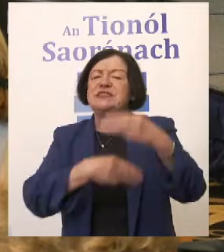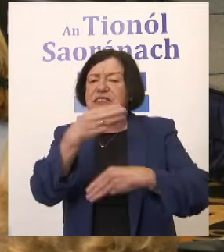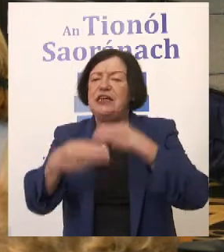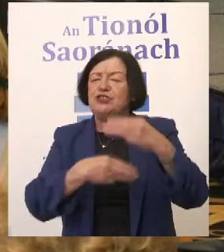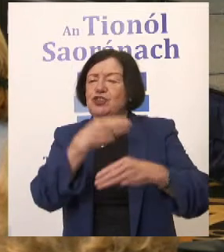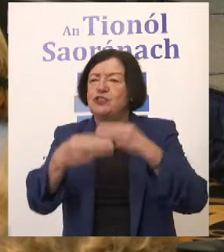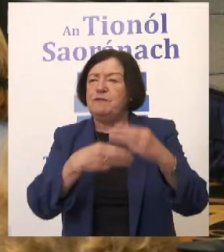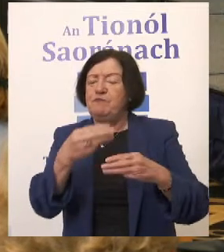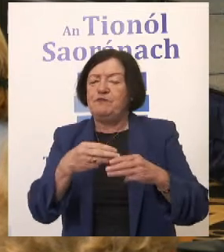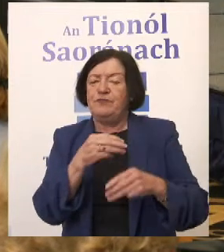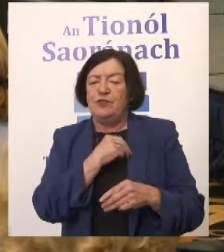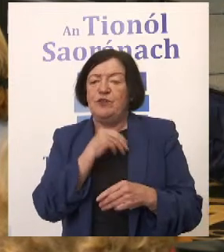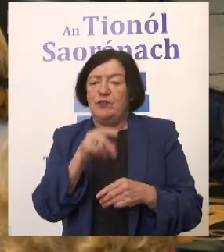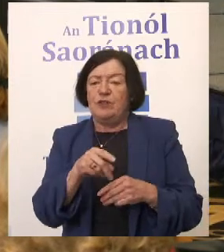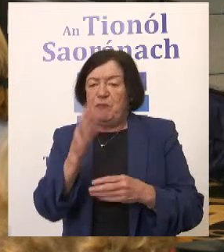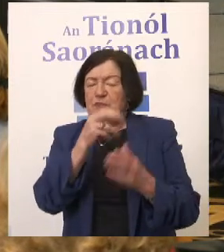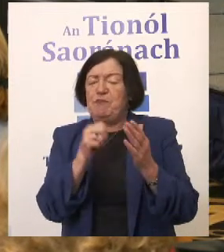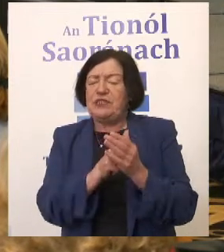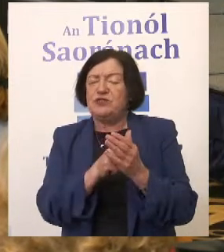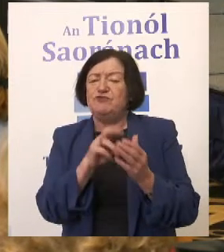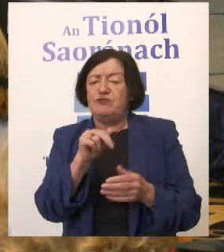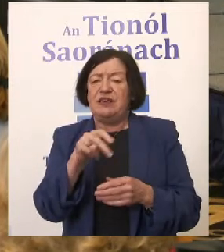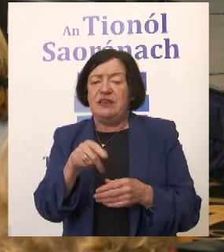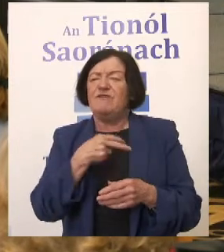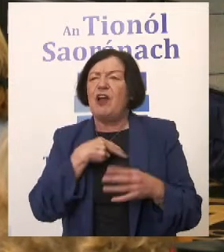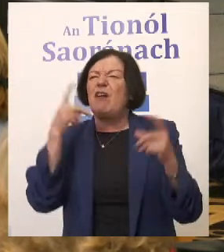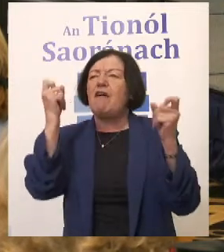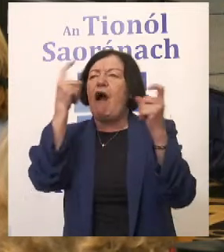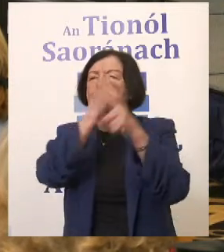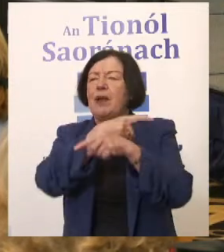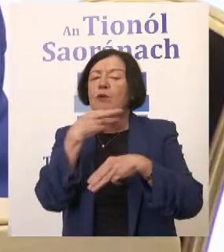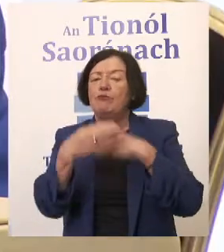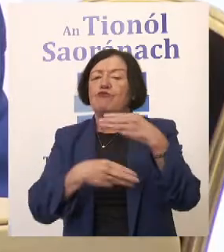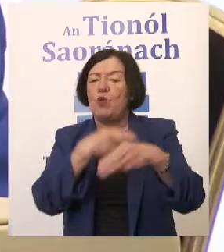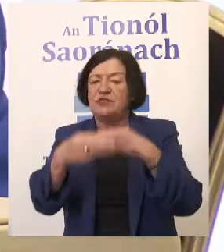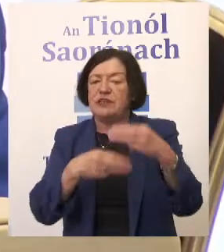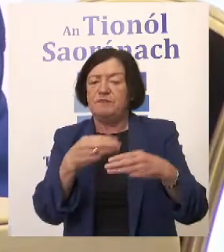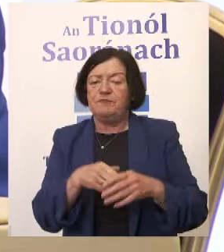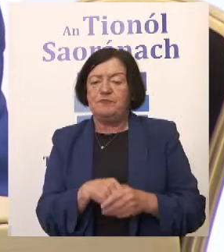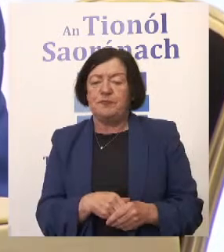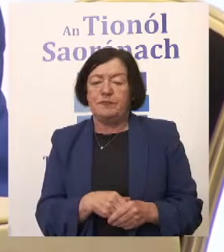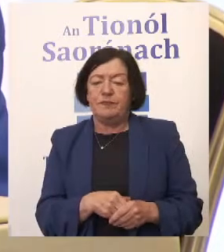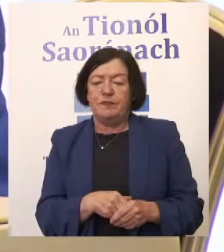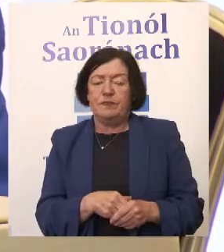the commercial rate. So it's quite a complex process to get there.